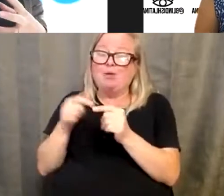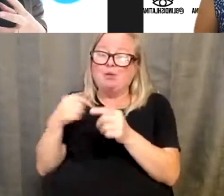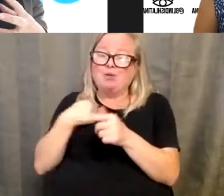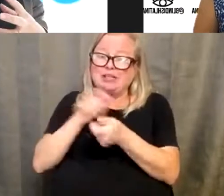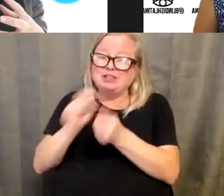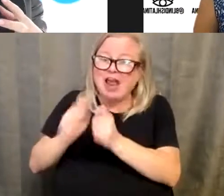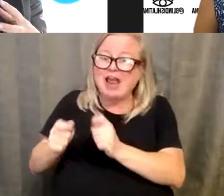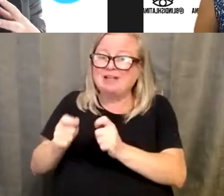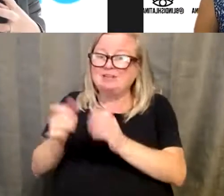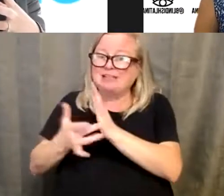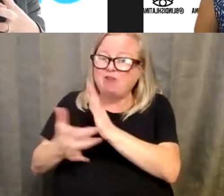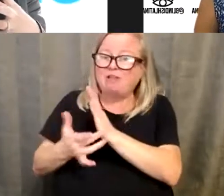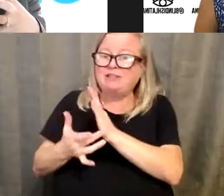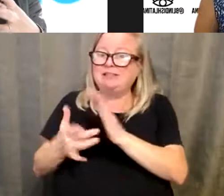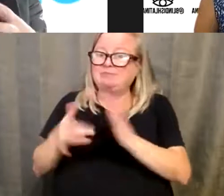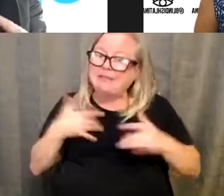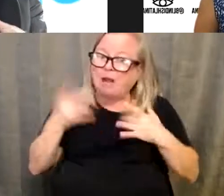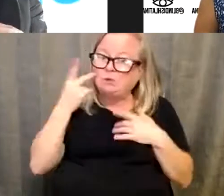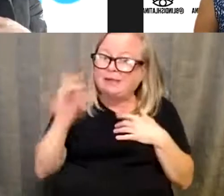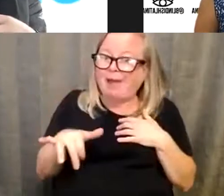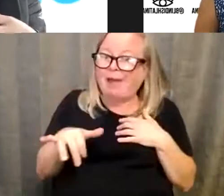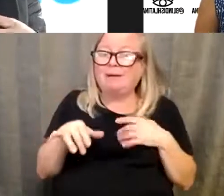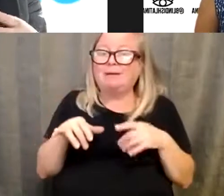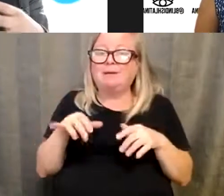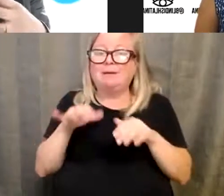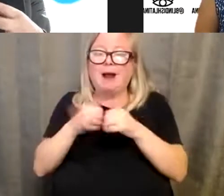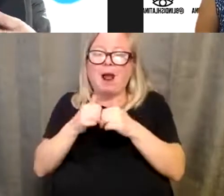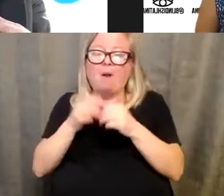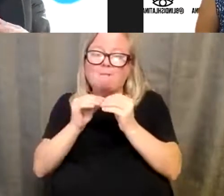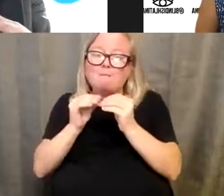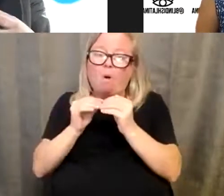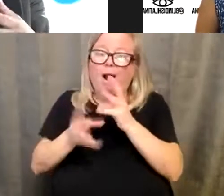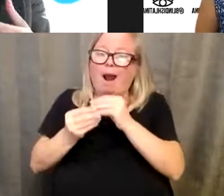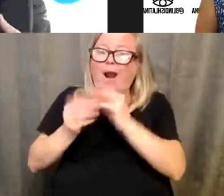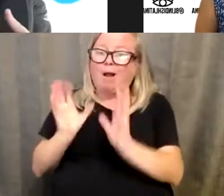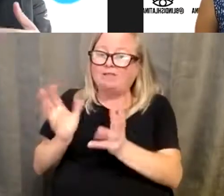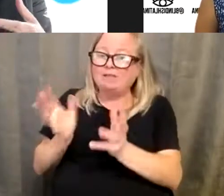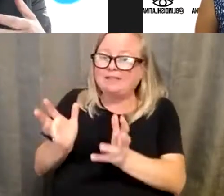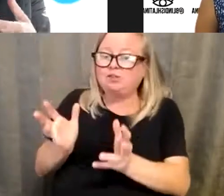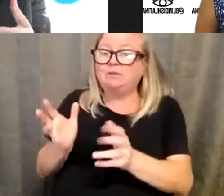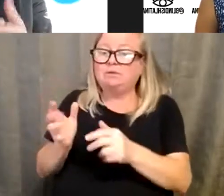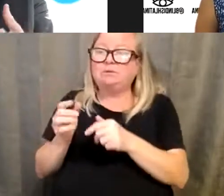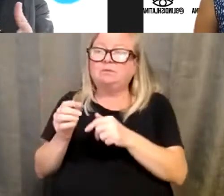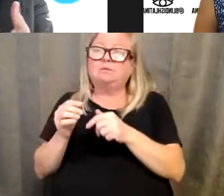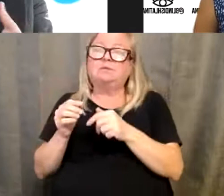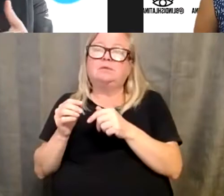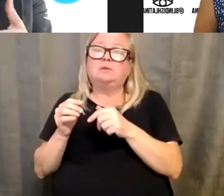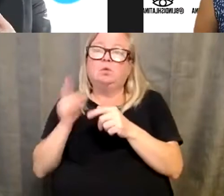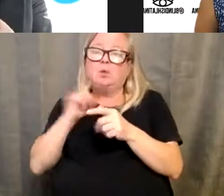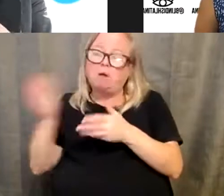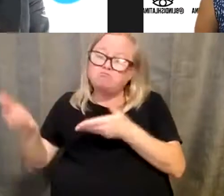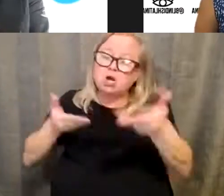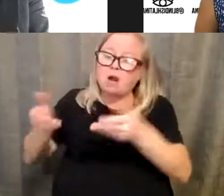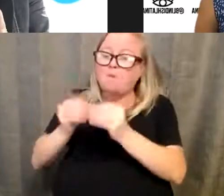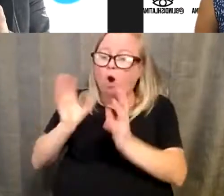technology, to improve the technology, to have more conversations, and to continue to bring conversations around